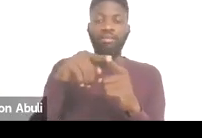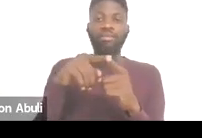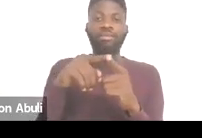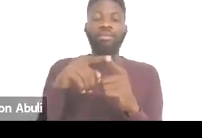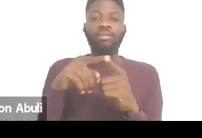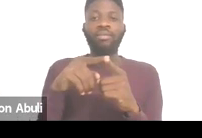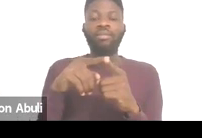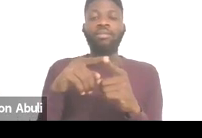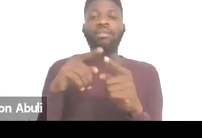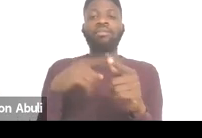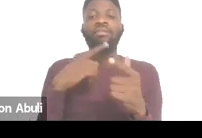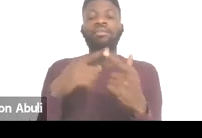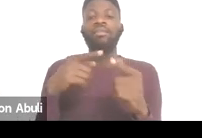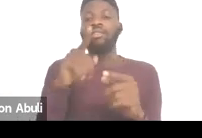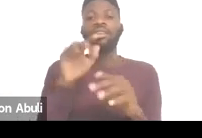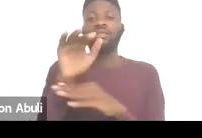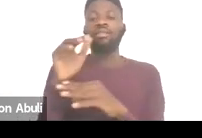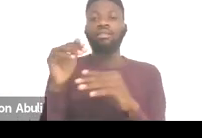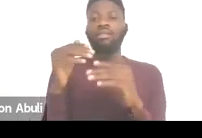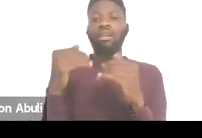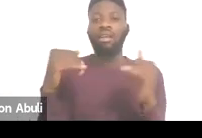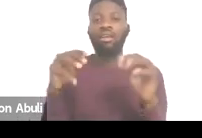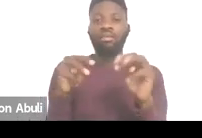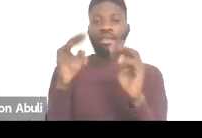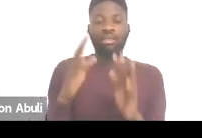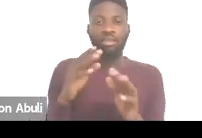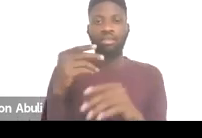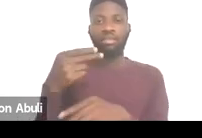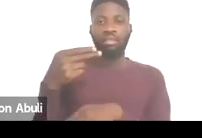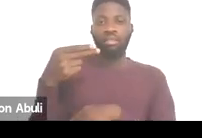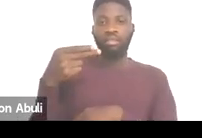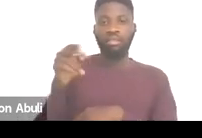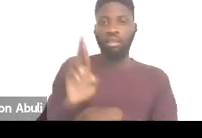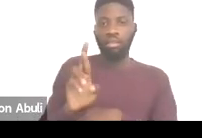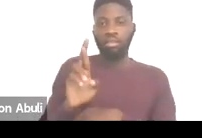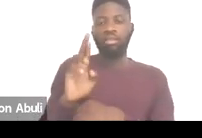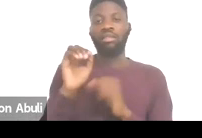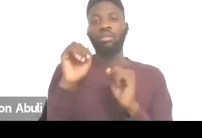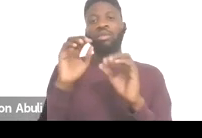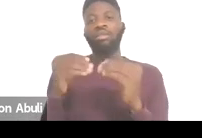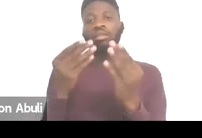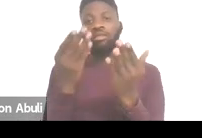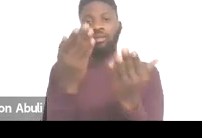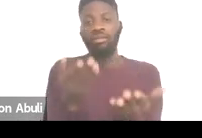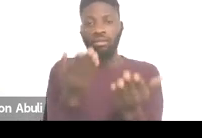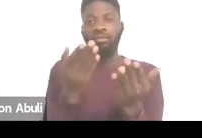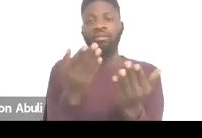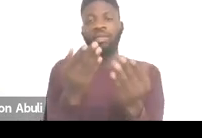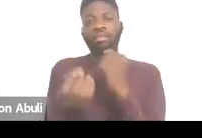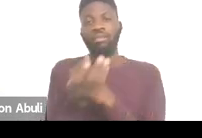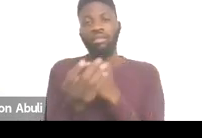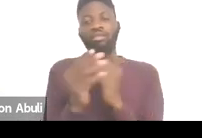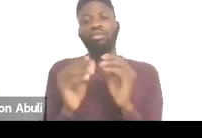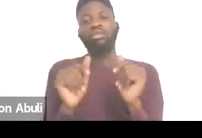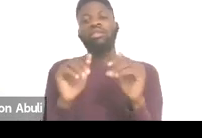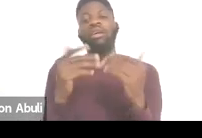approach your line manager, your HR, to be able to give you an insight on how you can deal with them.